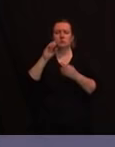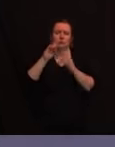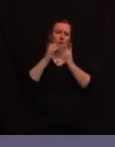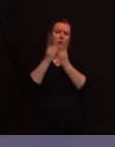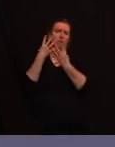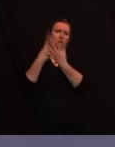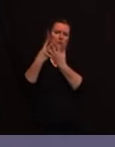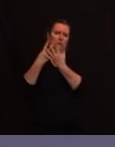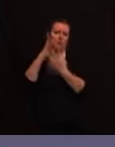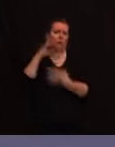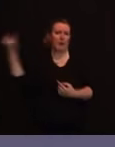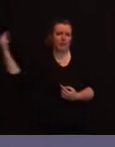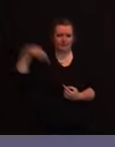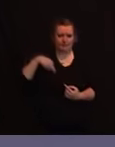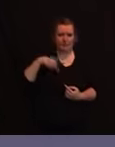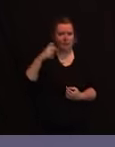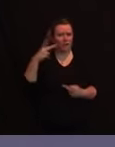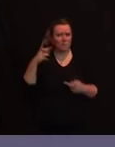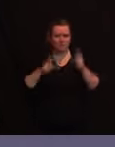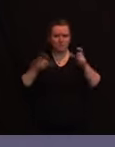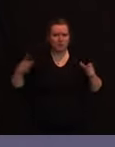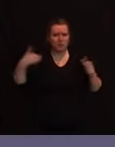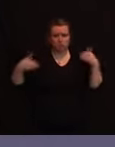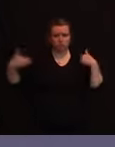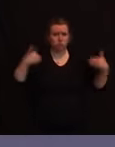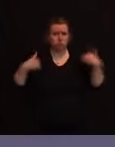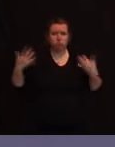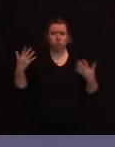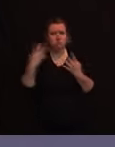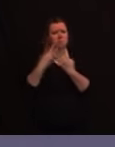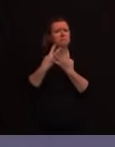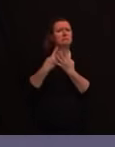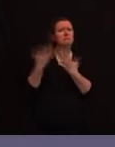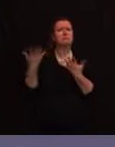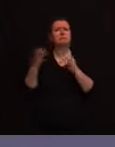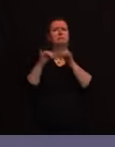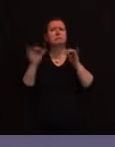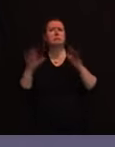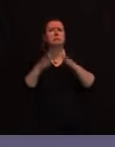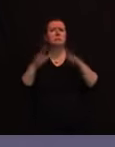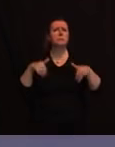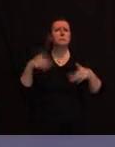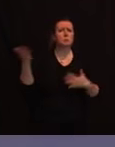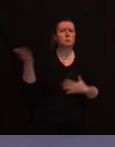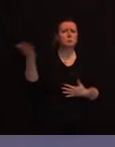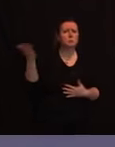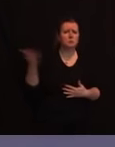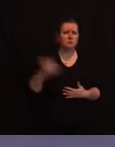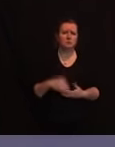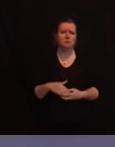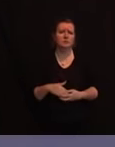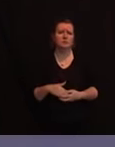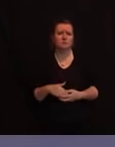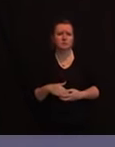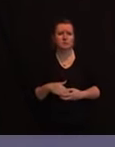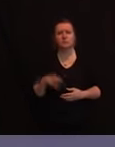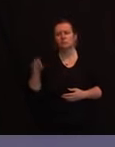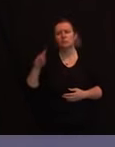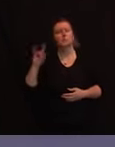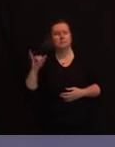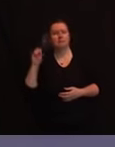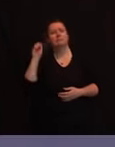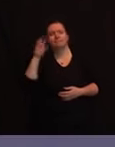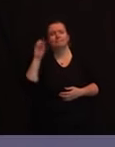Many of you have asked us questions about the corrections system. Judy's been communicating nonstop with Marcus